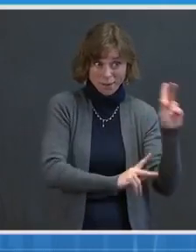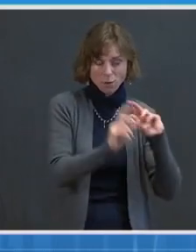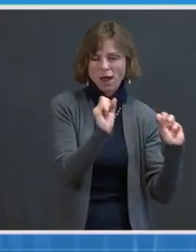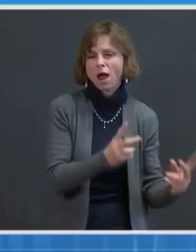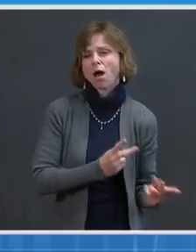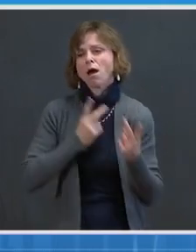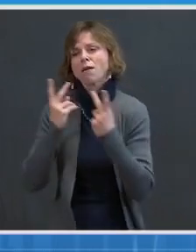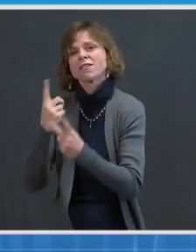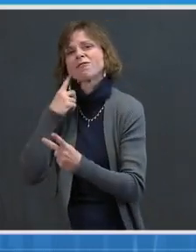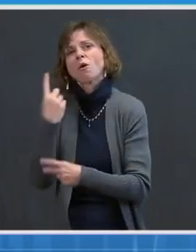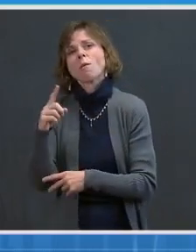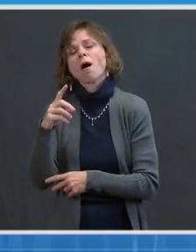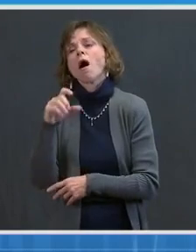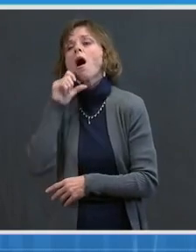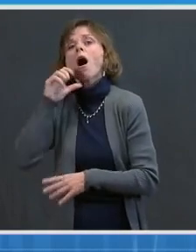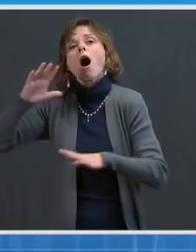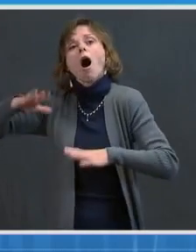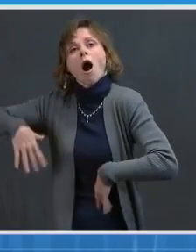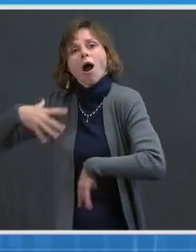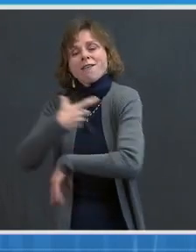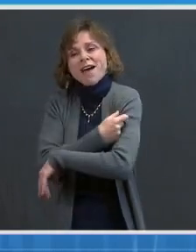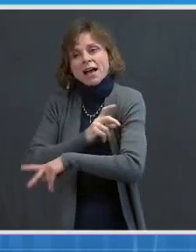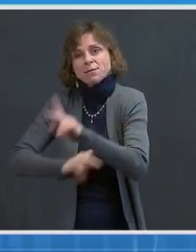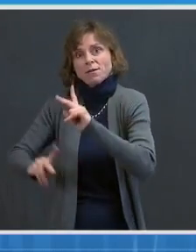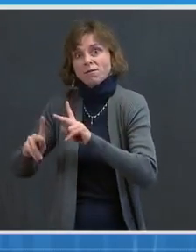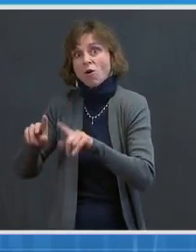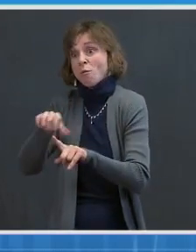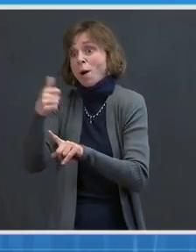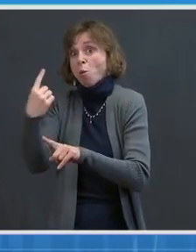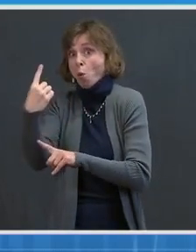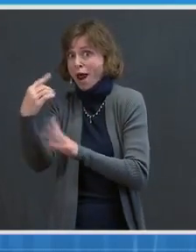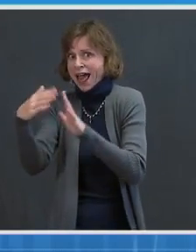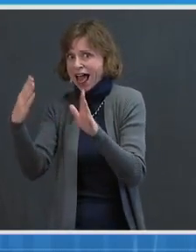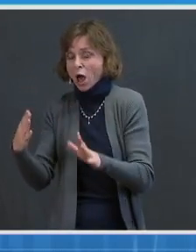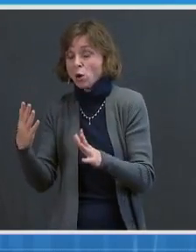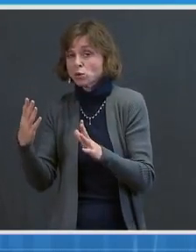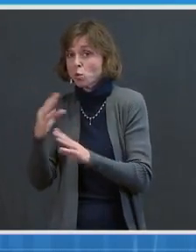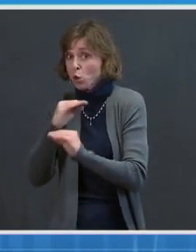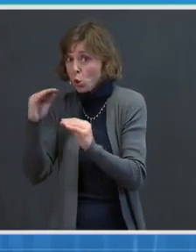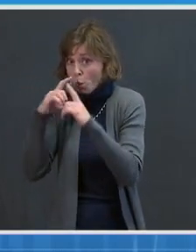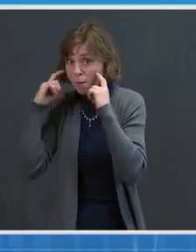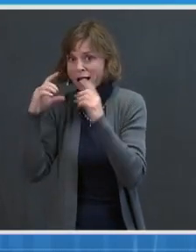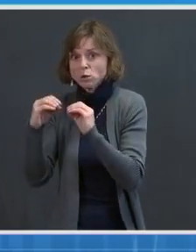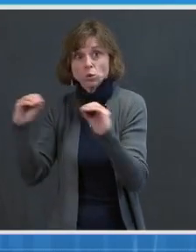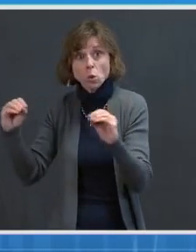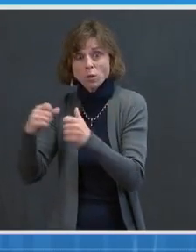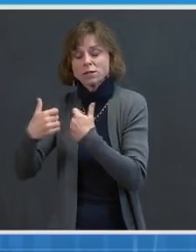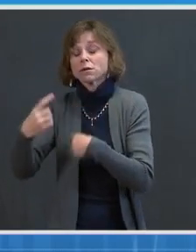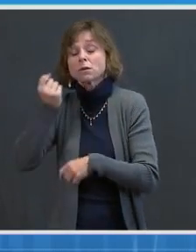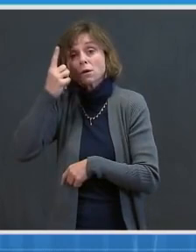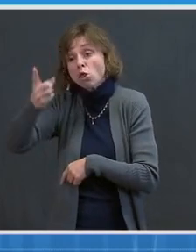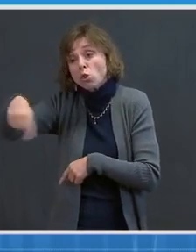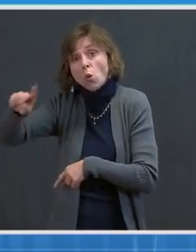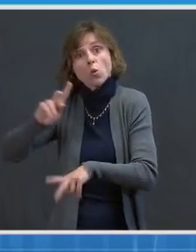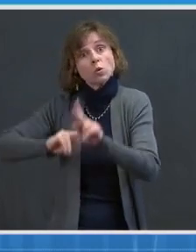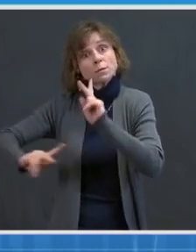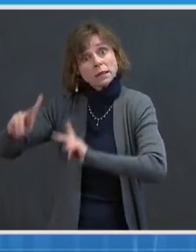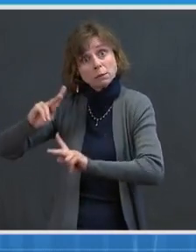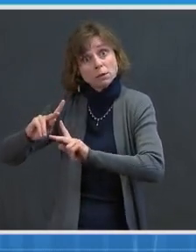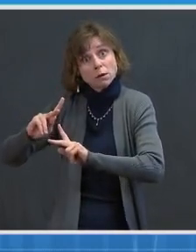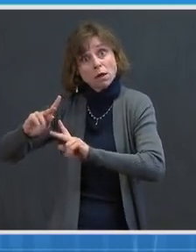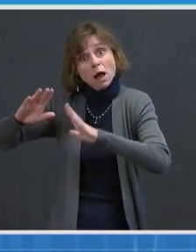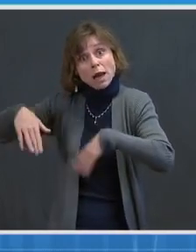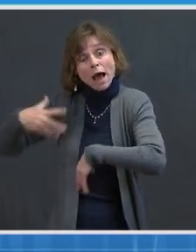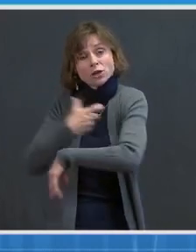other household without wearing masks or distancing, as long as no member of the unvaccinated household is at high risk of